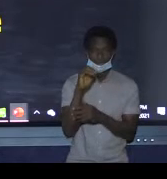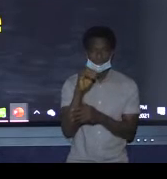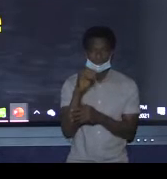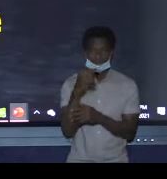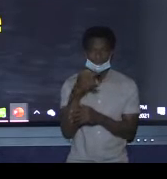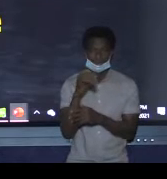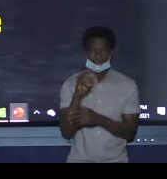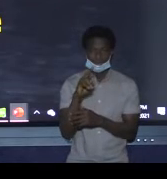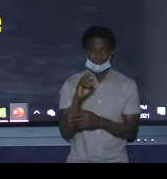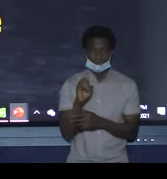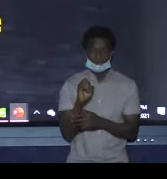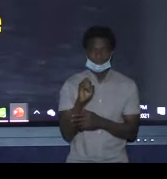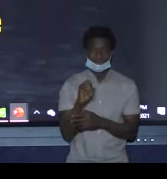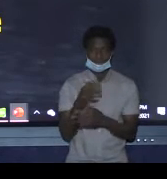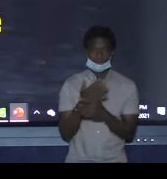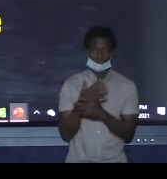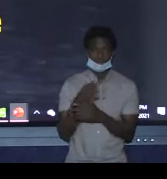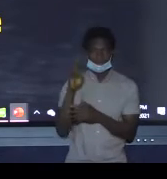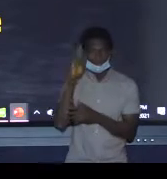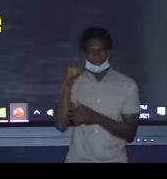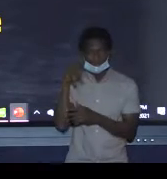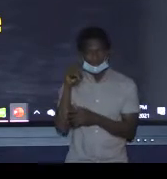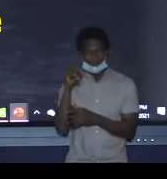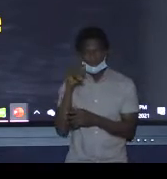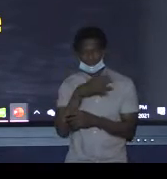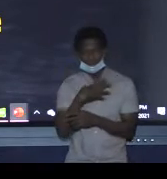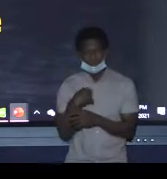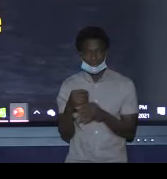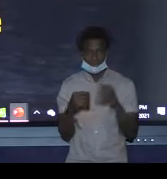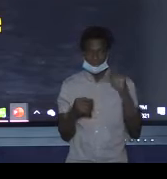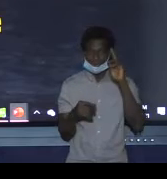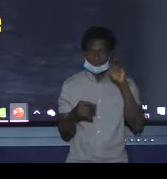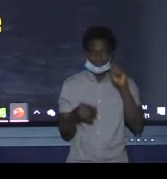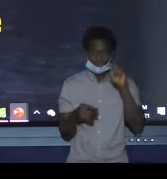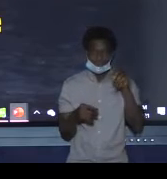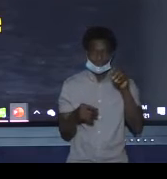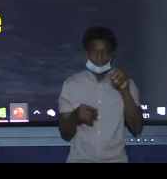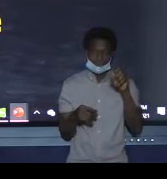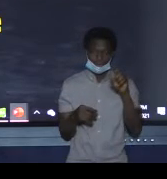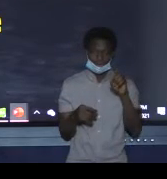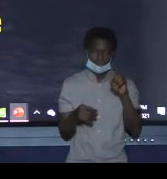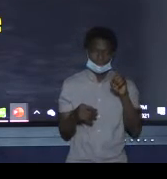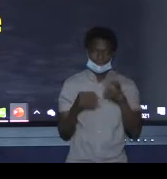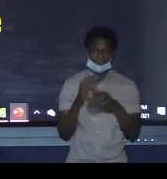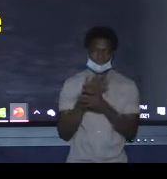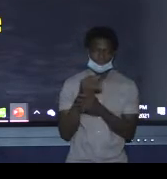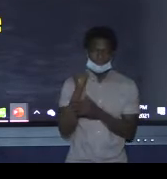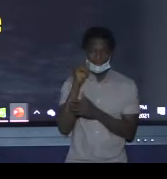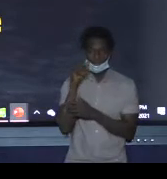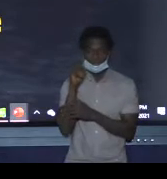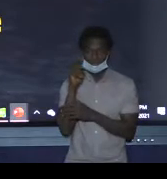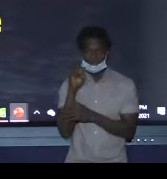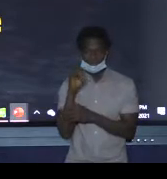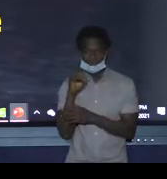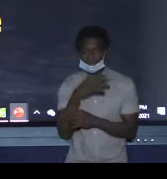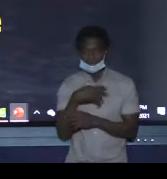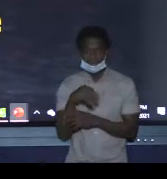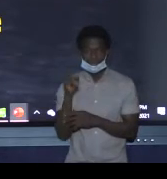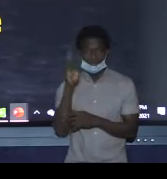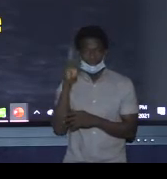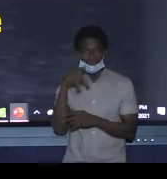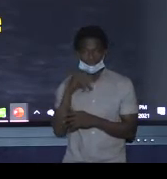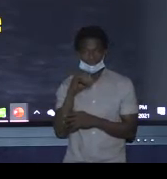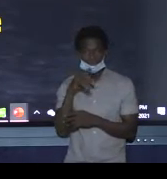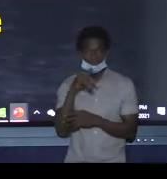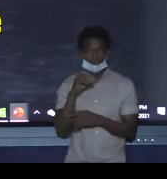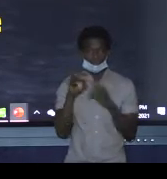between you and I, between Uncle Popo and Uncle Agbaje, between Auntie Fumi and Uncle Popo. Conversation between two